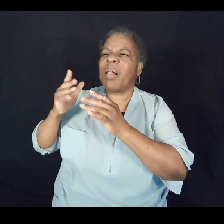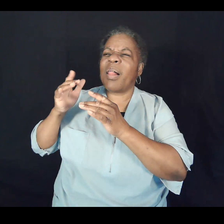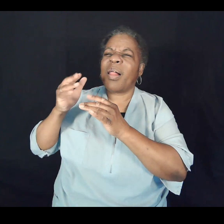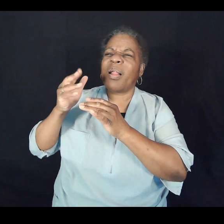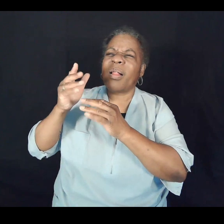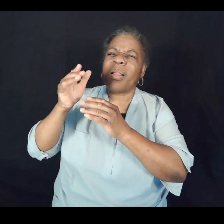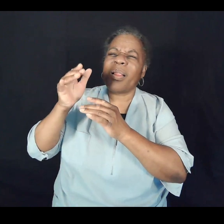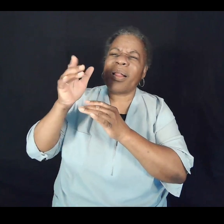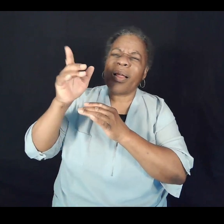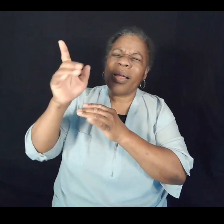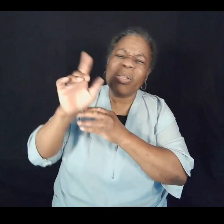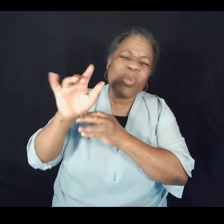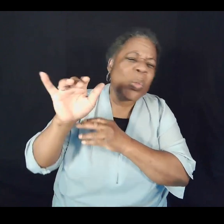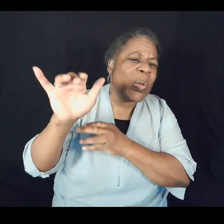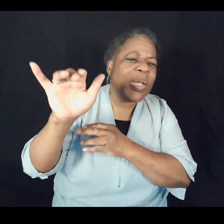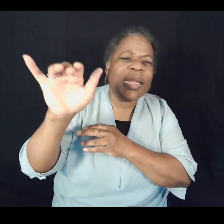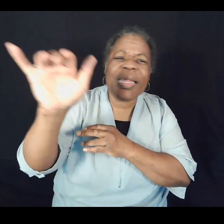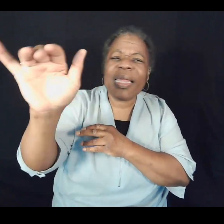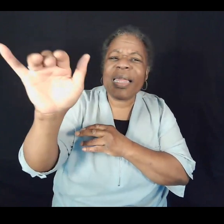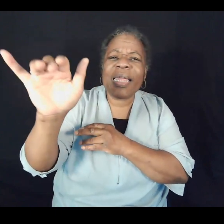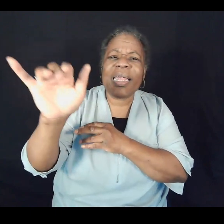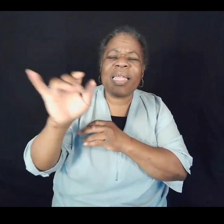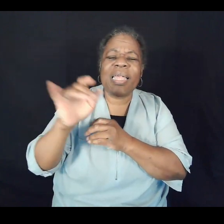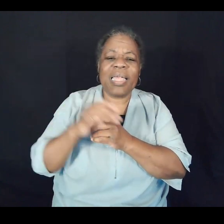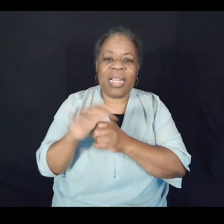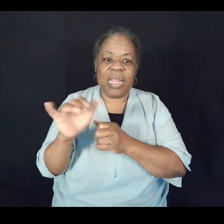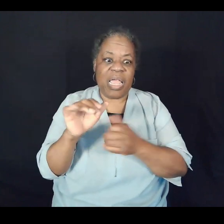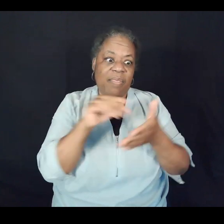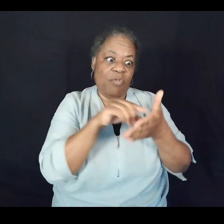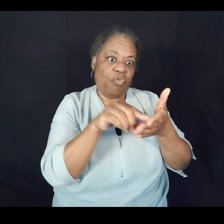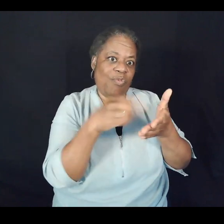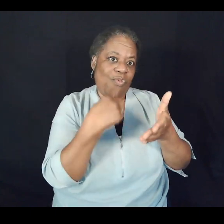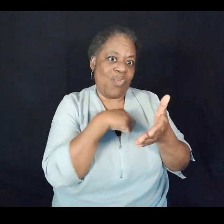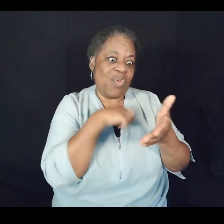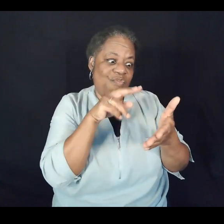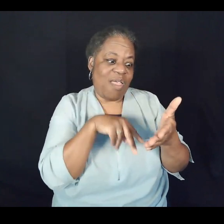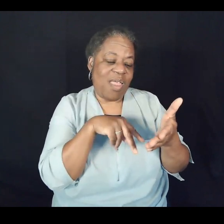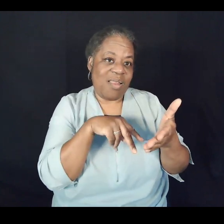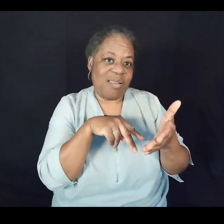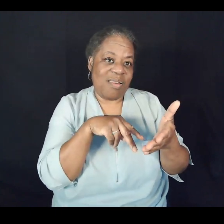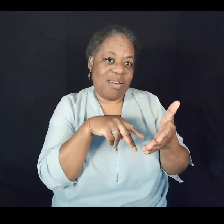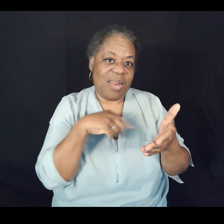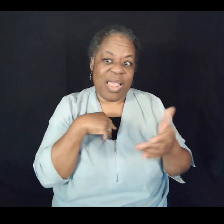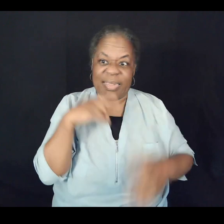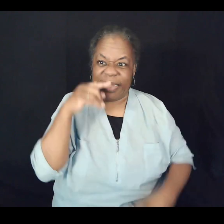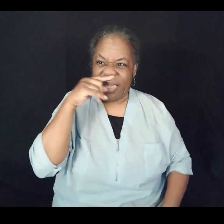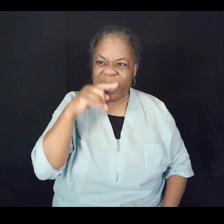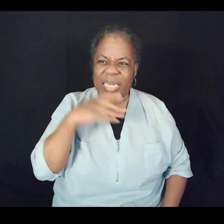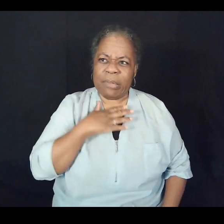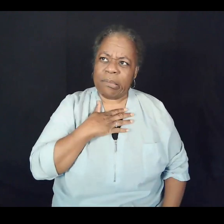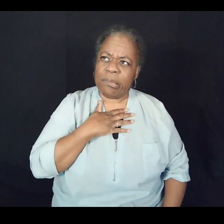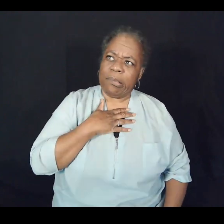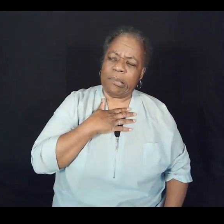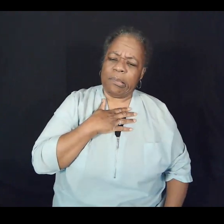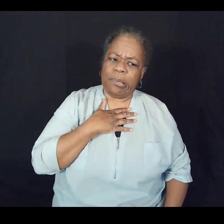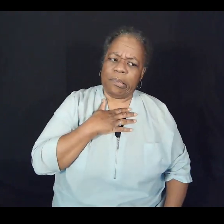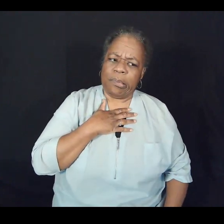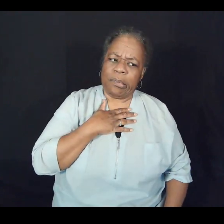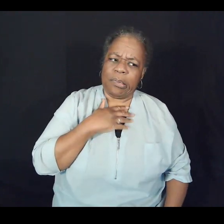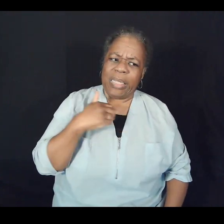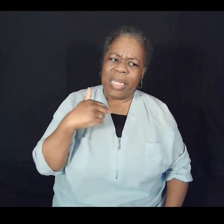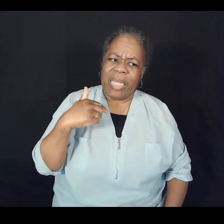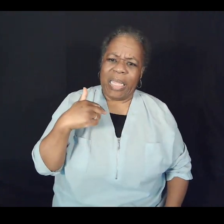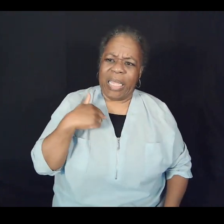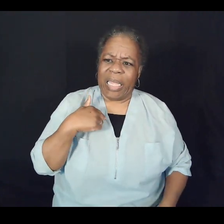eternity. Just like those verses we just read. And as a kid, I had this realization, like, I can barely